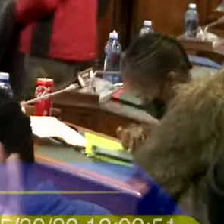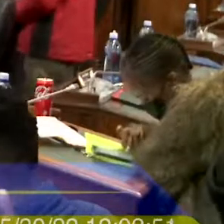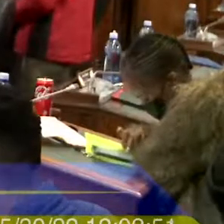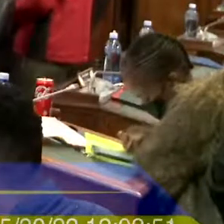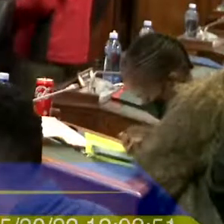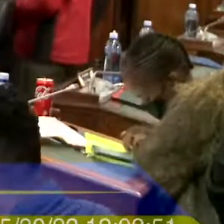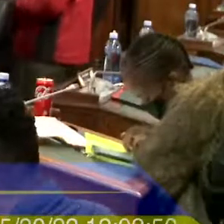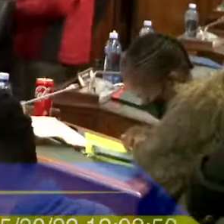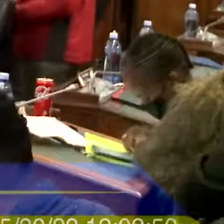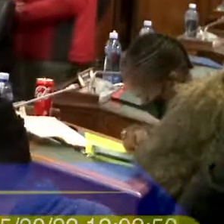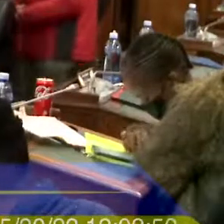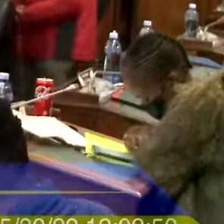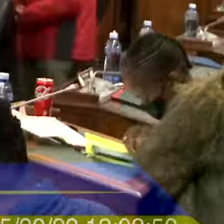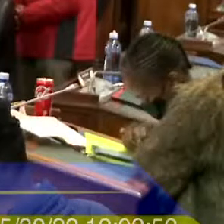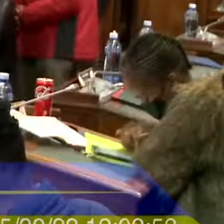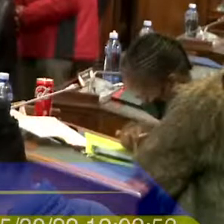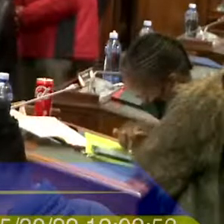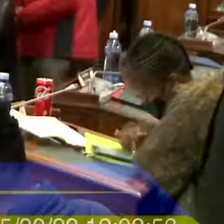oh